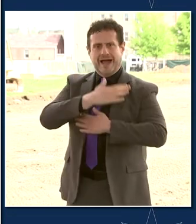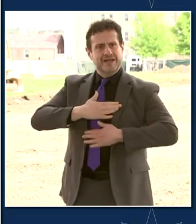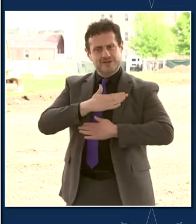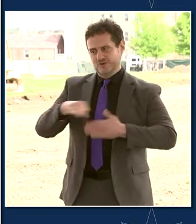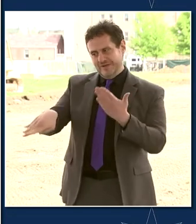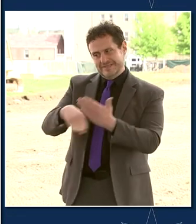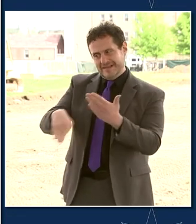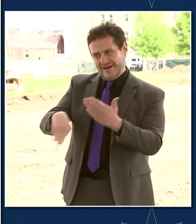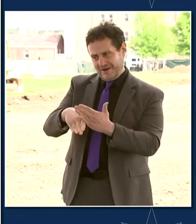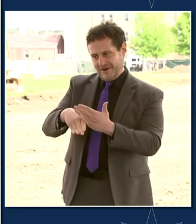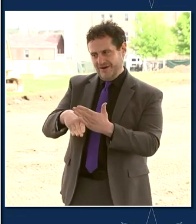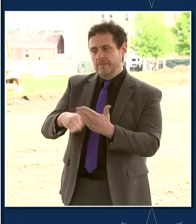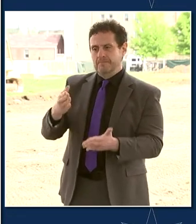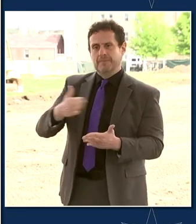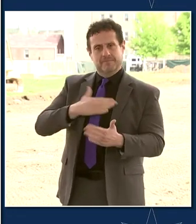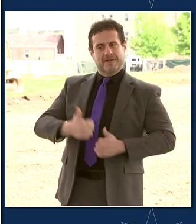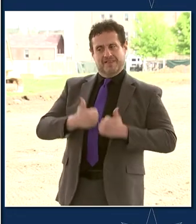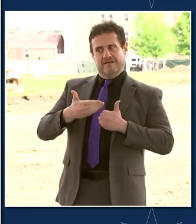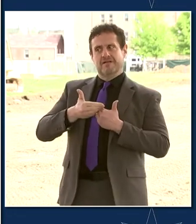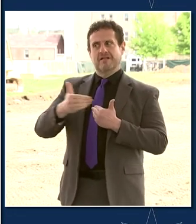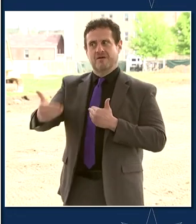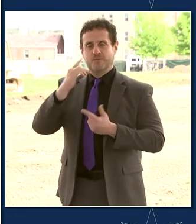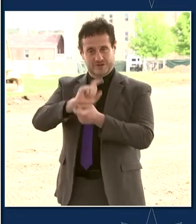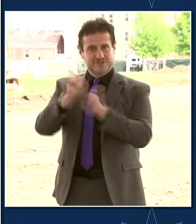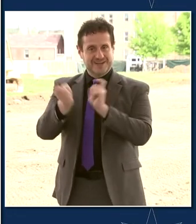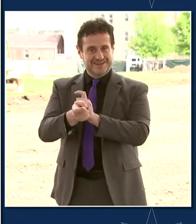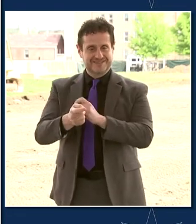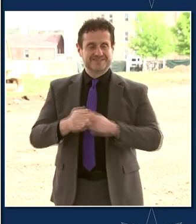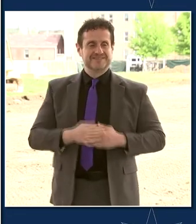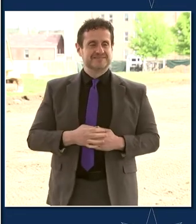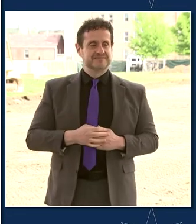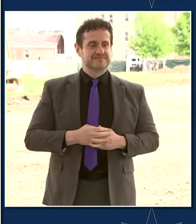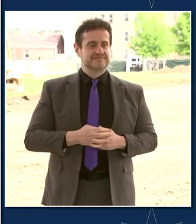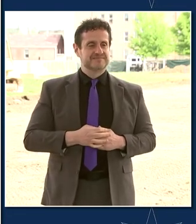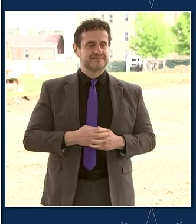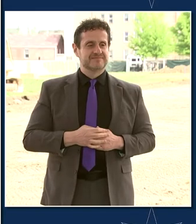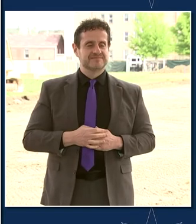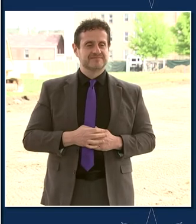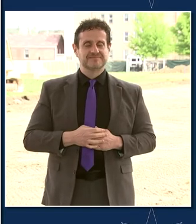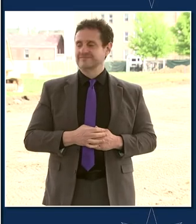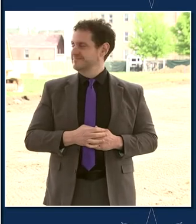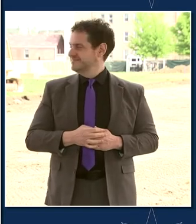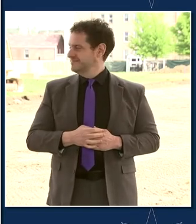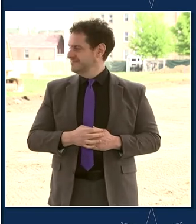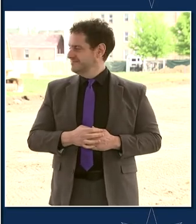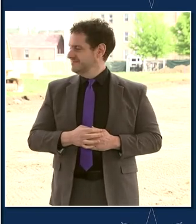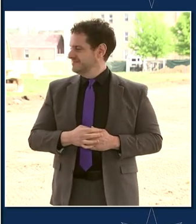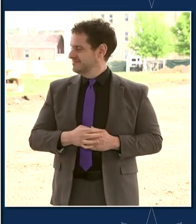can change the entire trajectory of their lives.